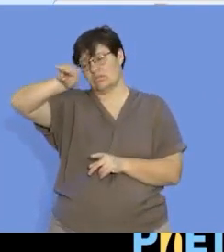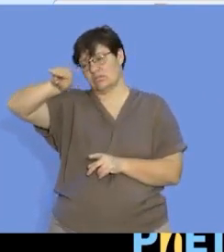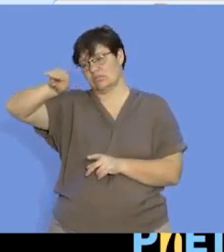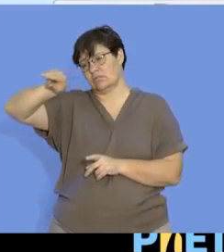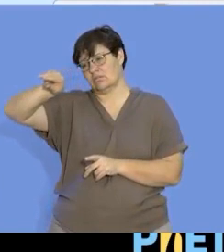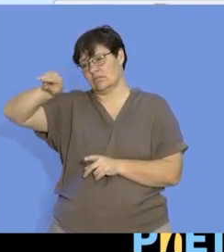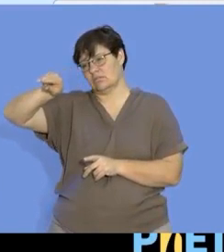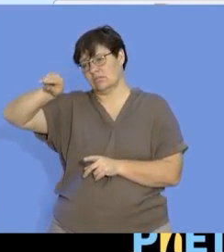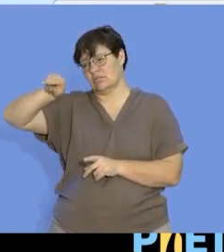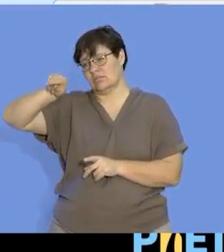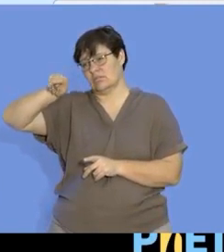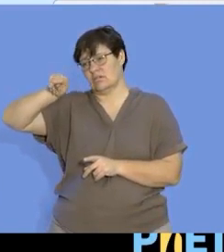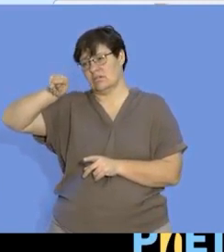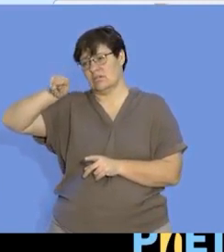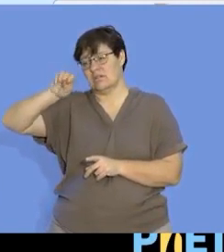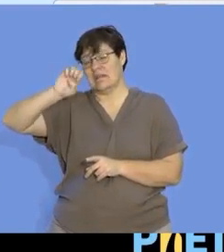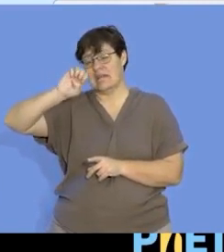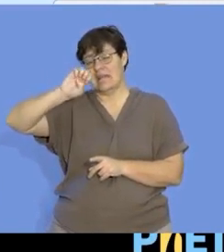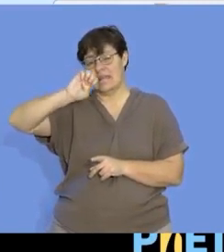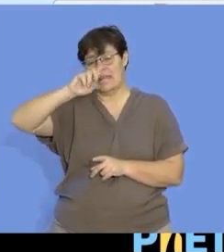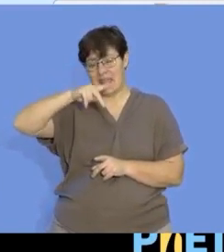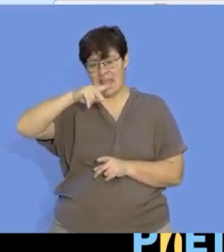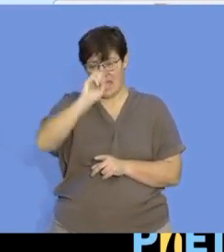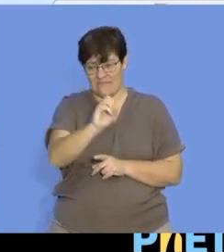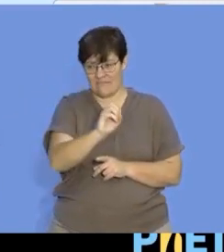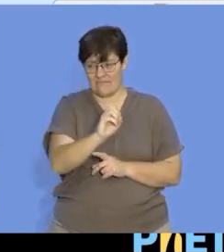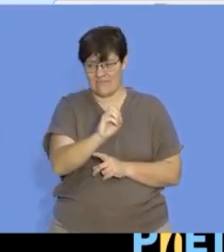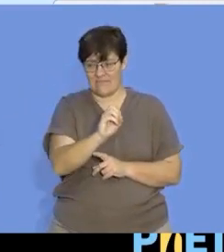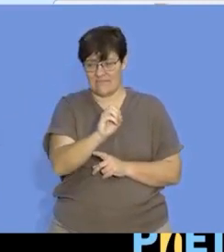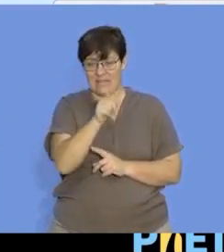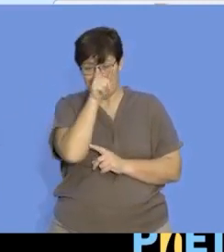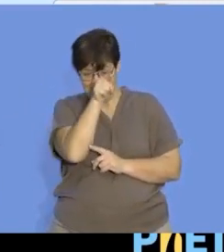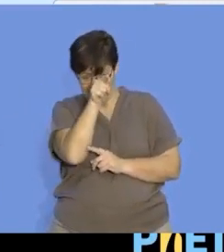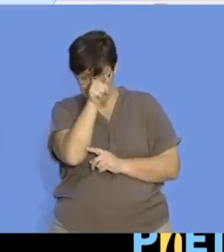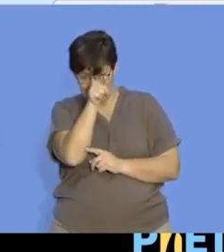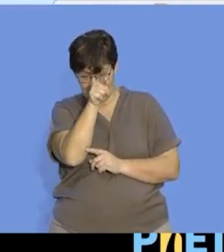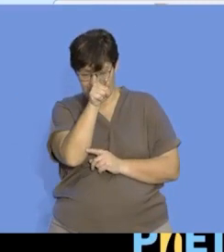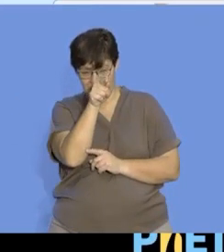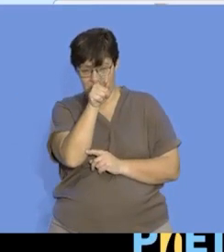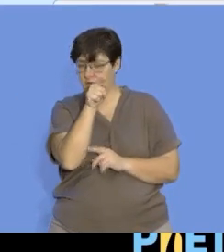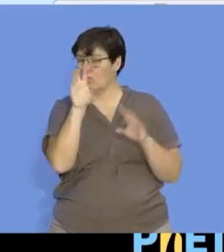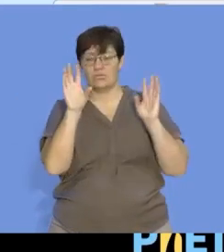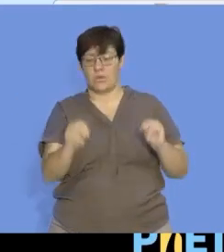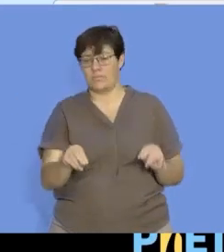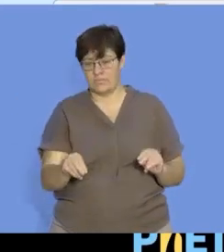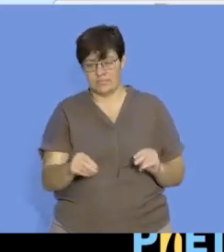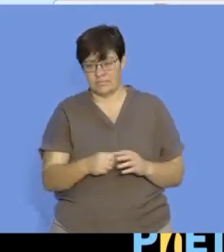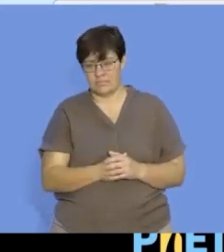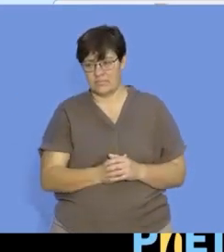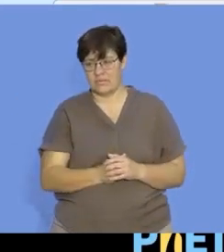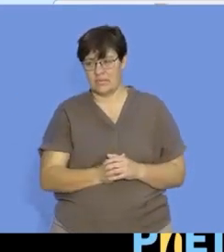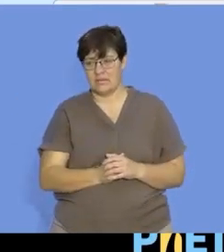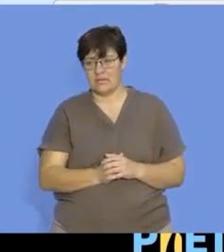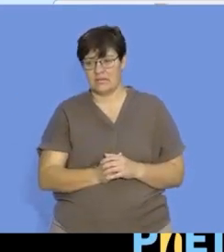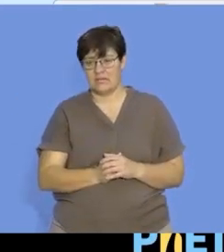he has a certain amount of kinetic energy there. At that point, they haven't stopped. I know there's no readings. He